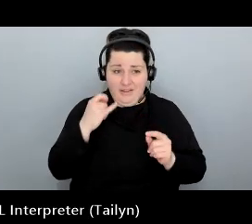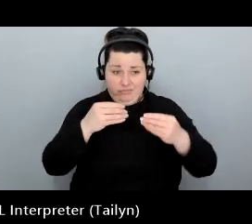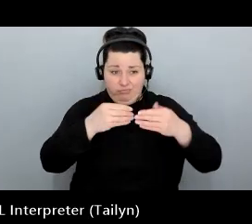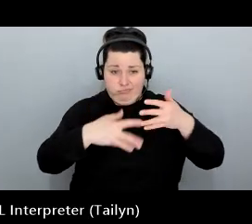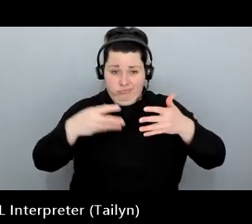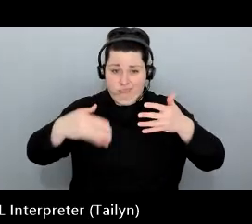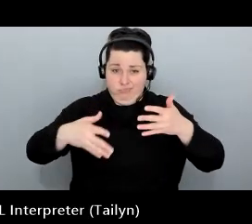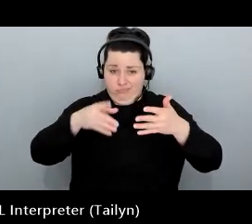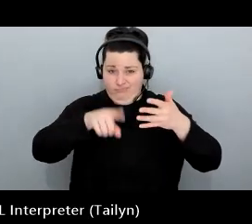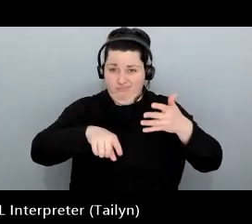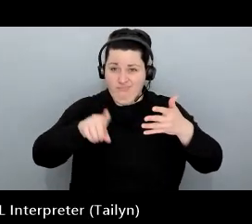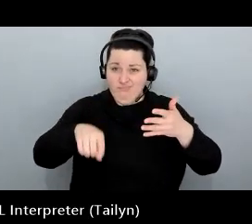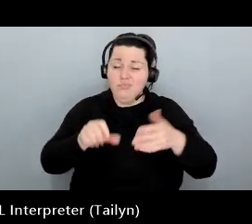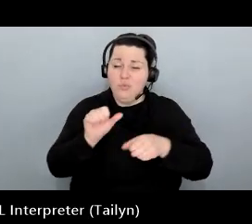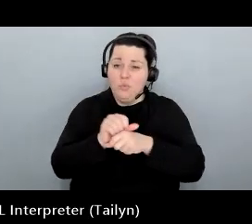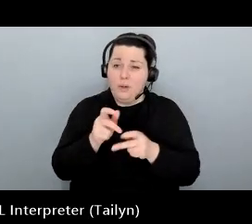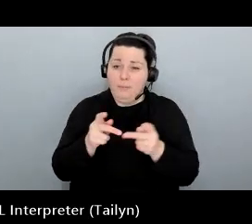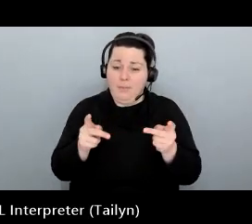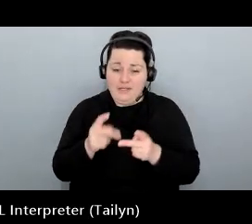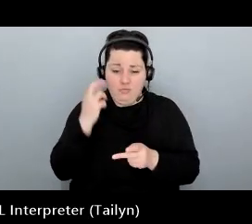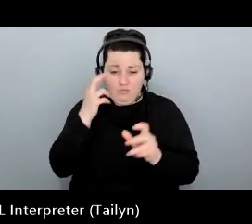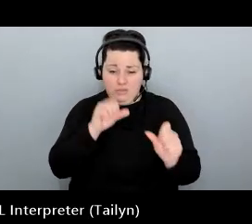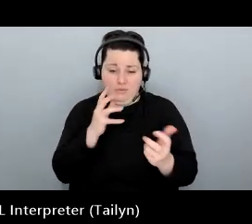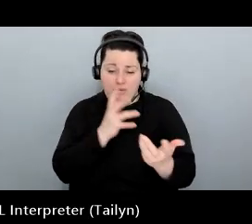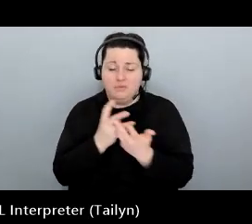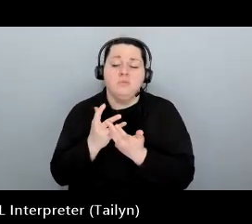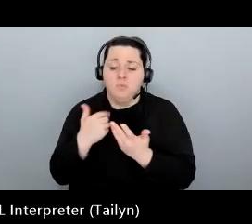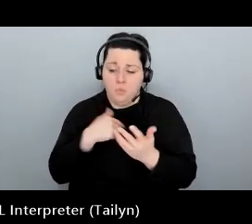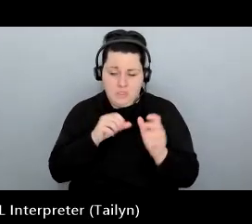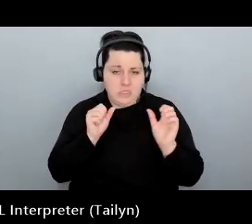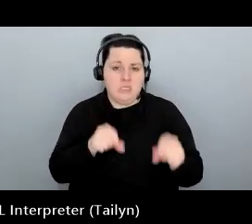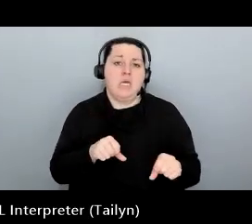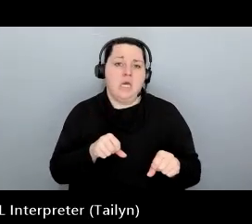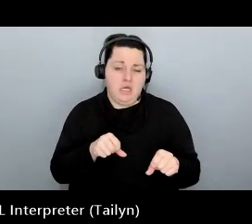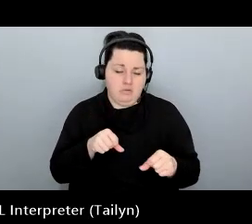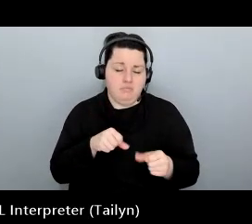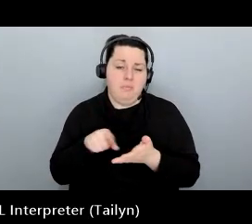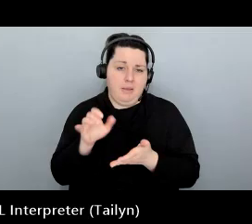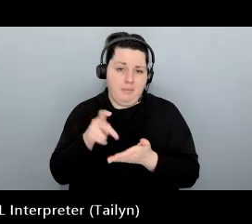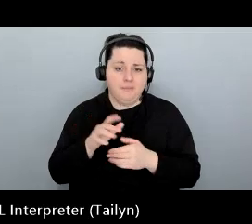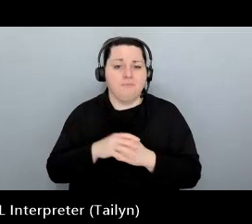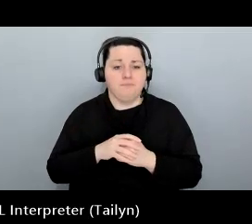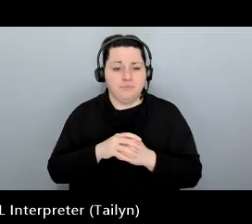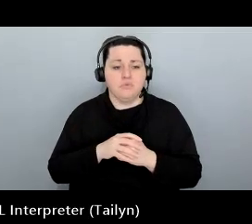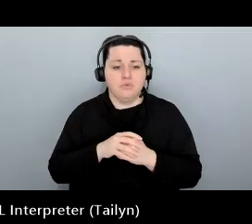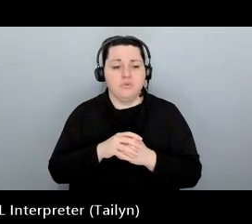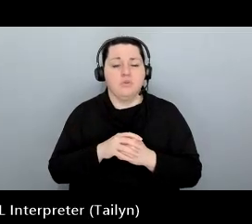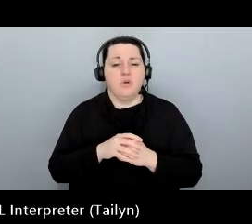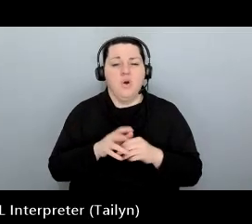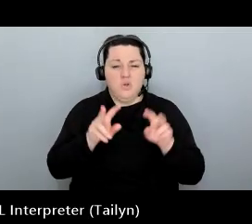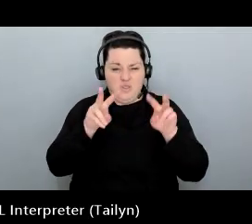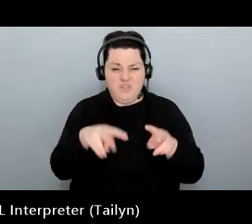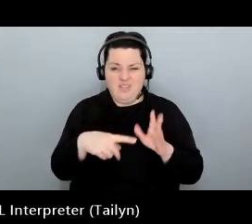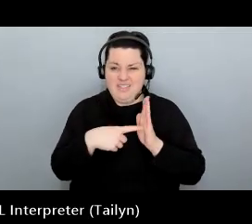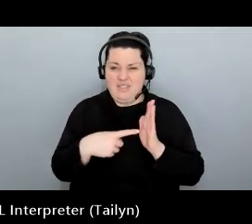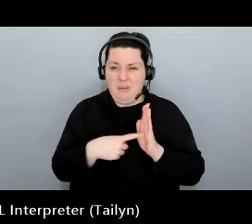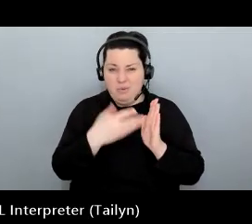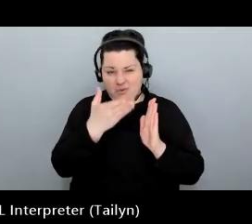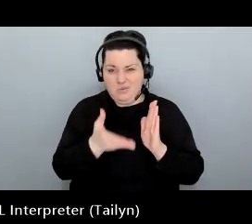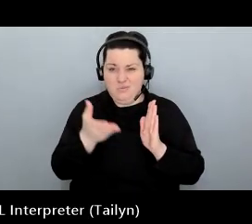a workplace reasonable accommodation, that's something that we could do. All right, so kind of looking at these examples here,